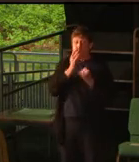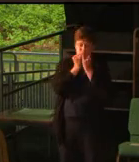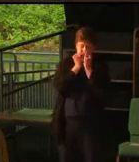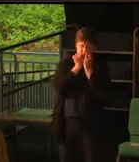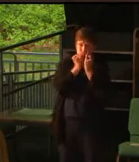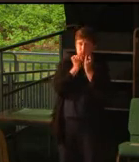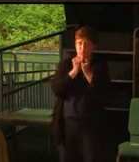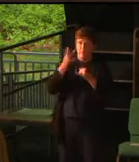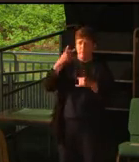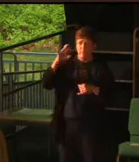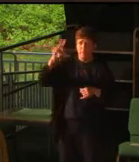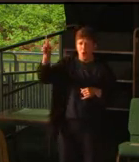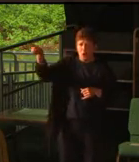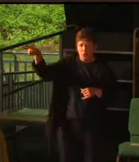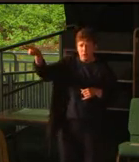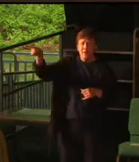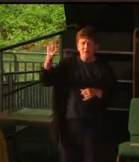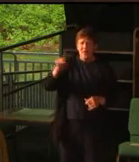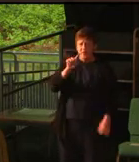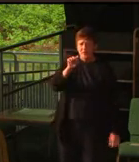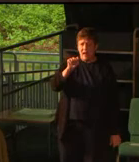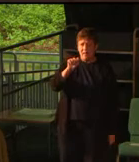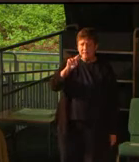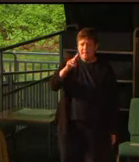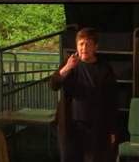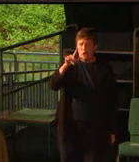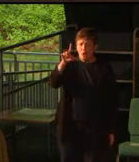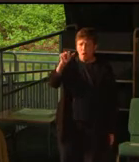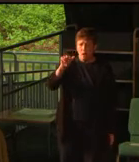was Nikola Tesla.